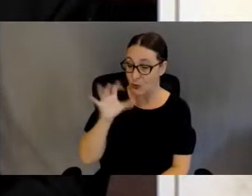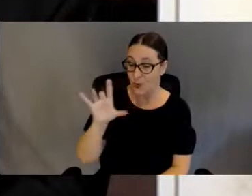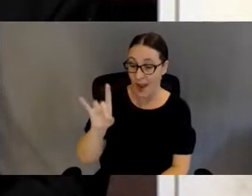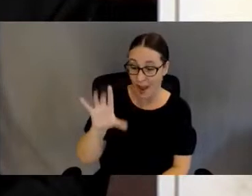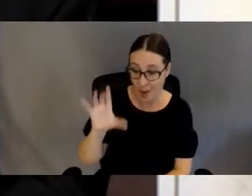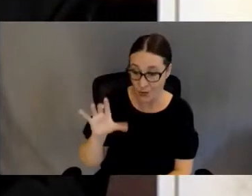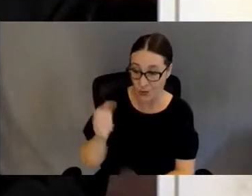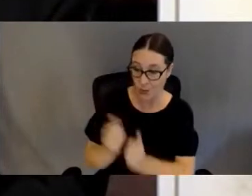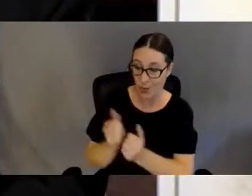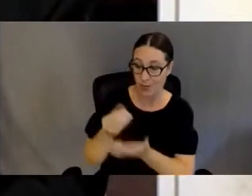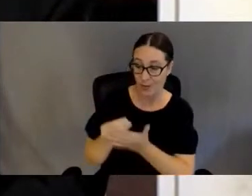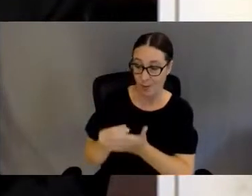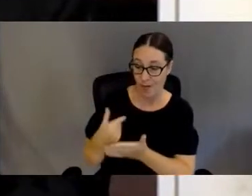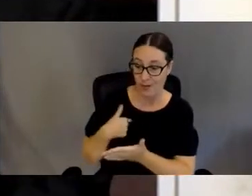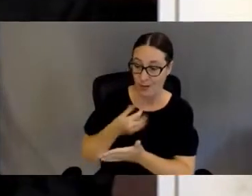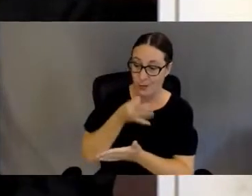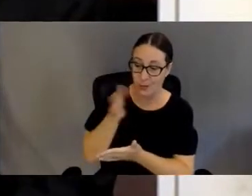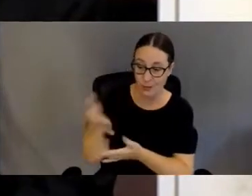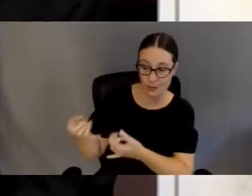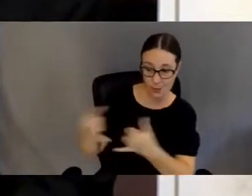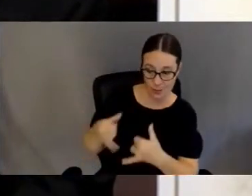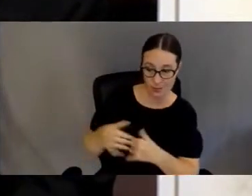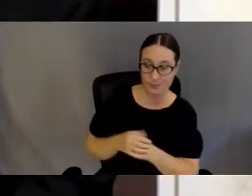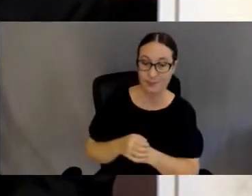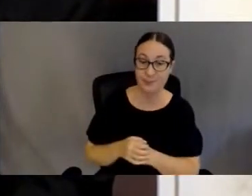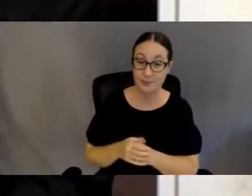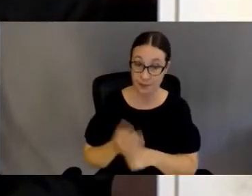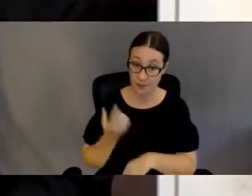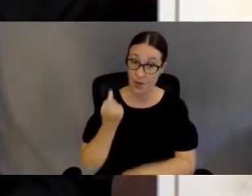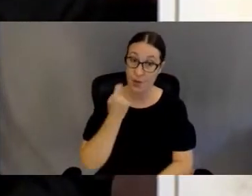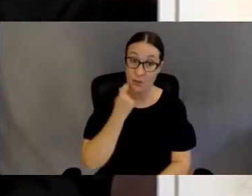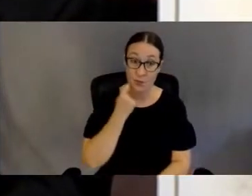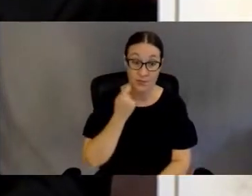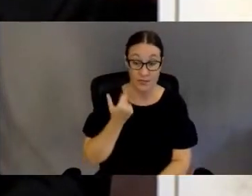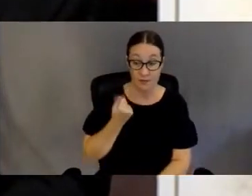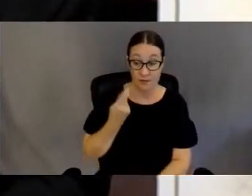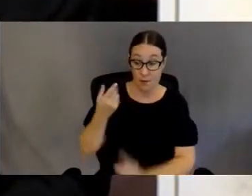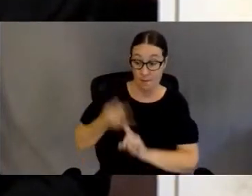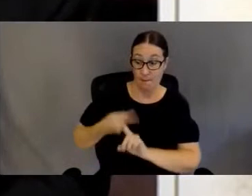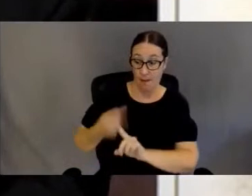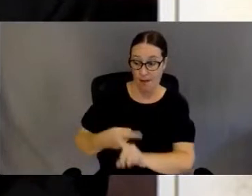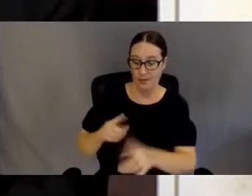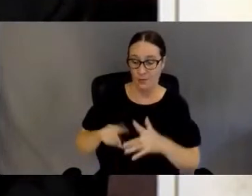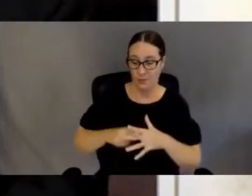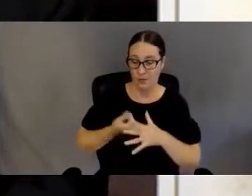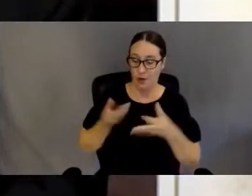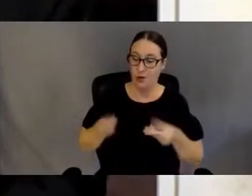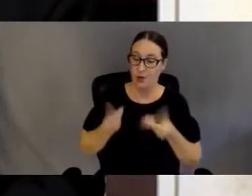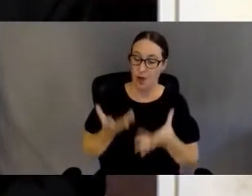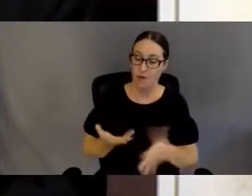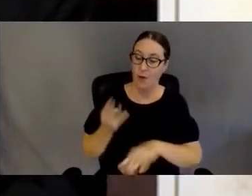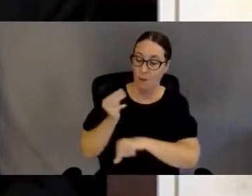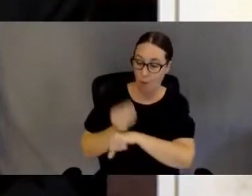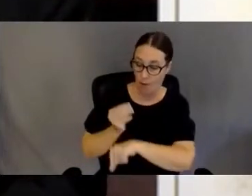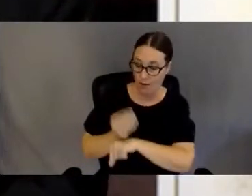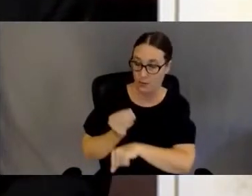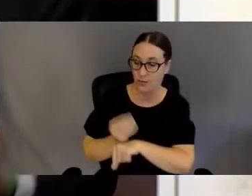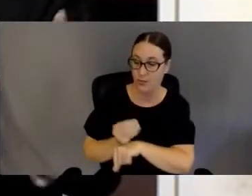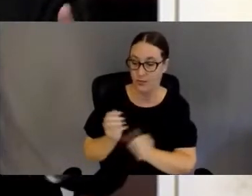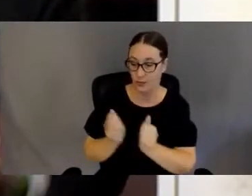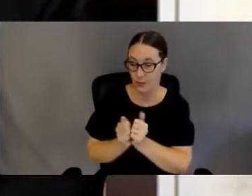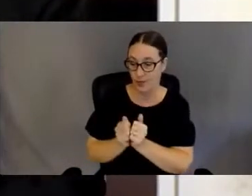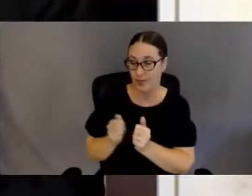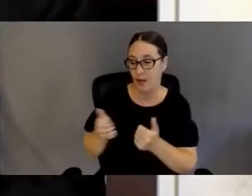awarded. And recently, in the last few months, we started just offering mortgages in the surrounding